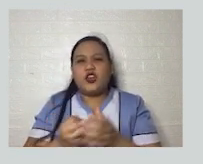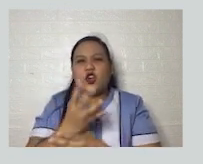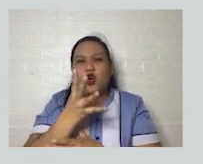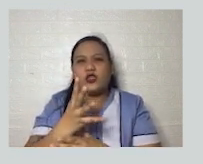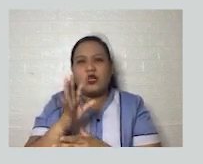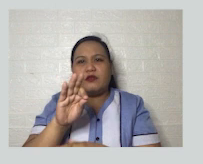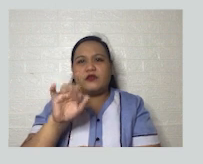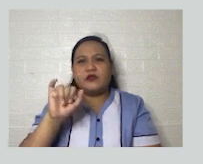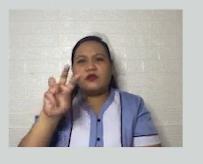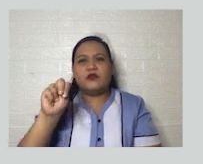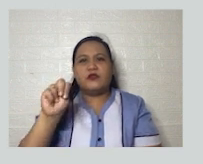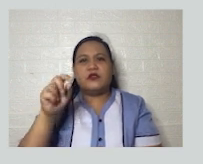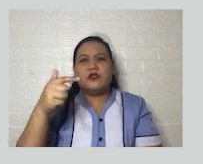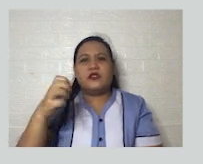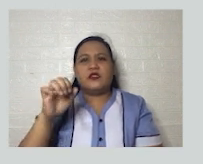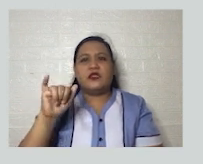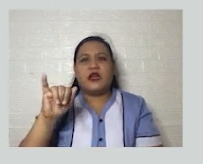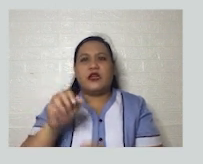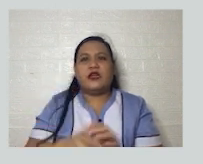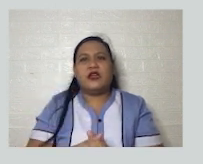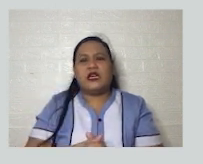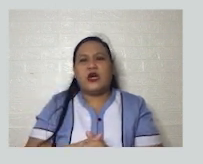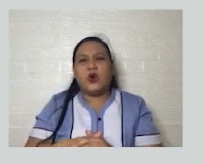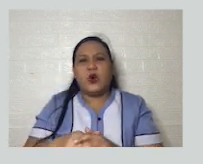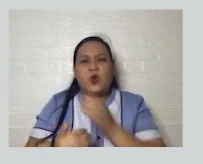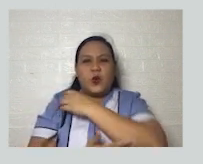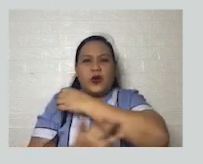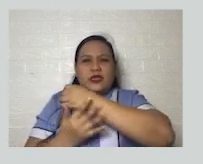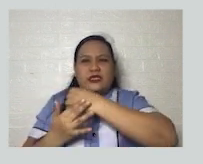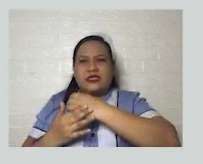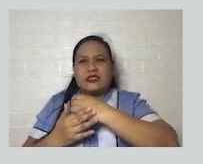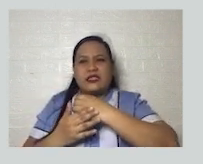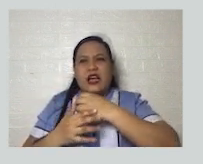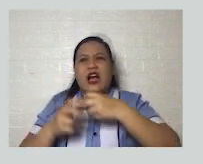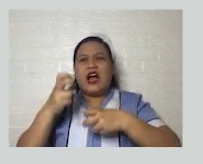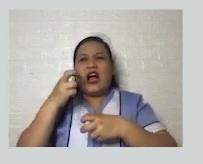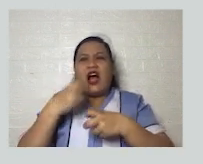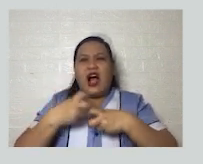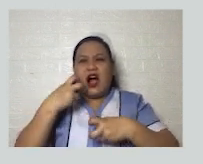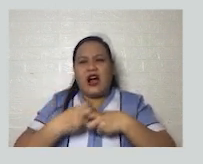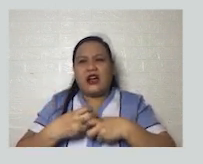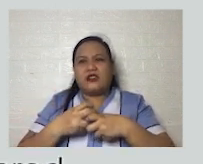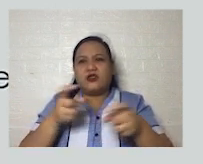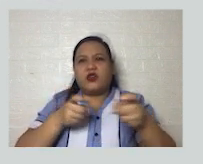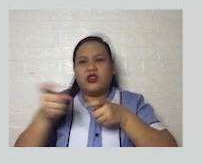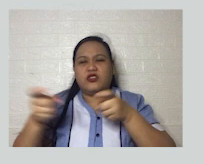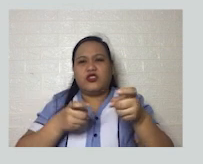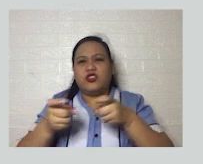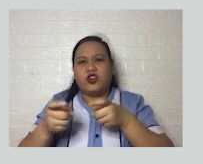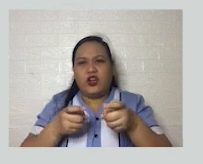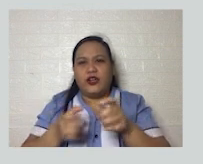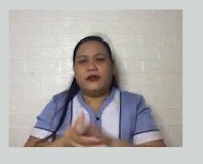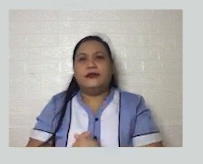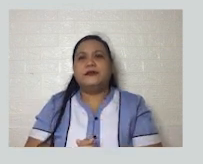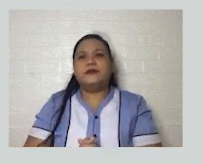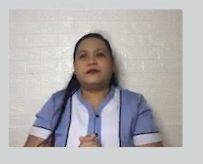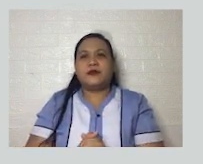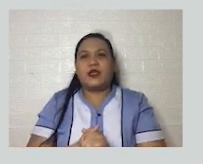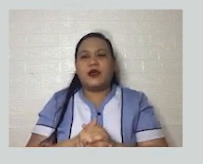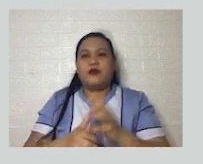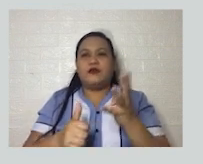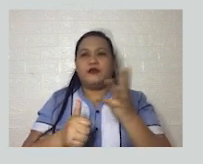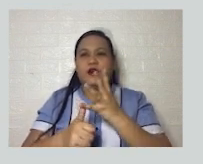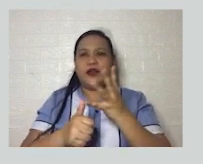fungi. Third, weeds are harder to control. And fourth, it is hard to produce stock